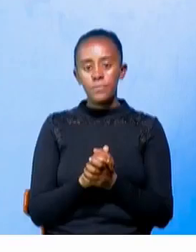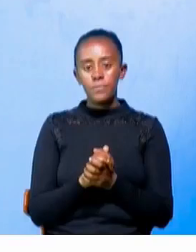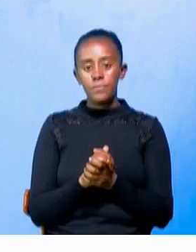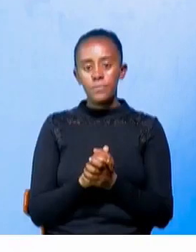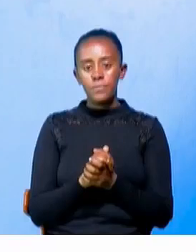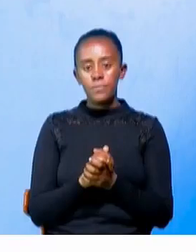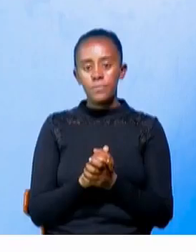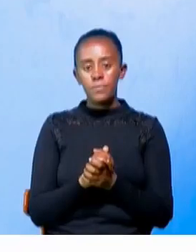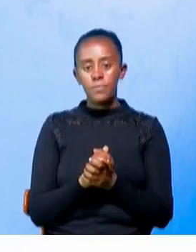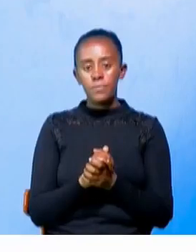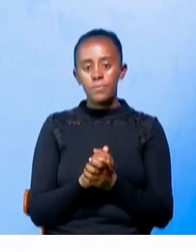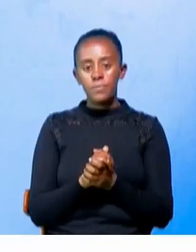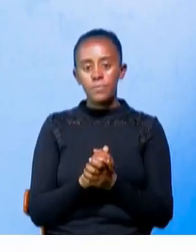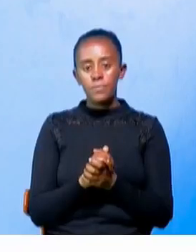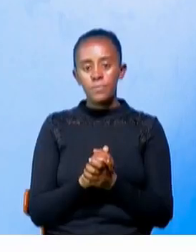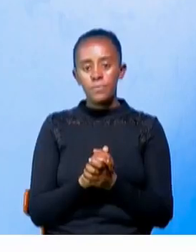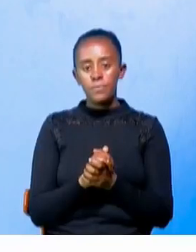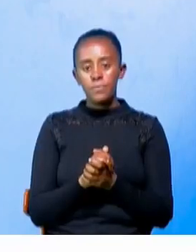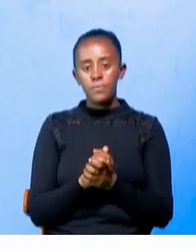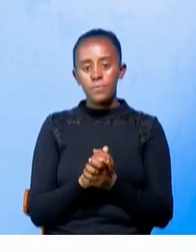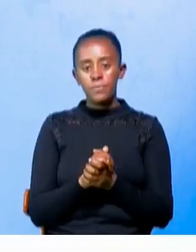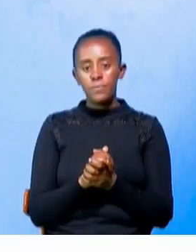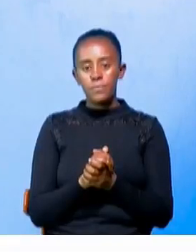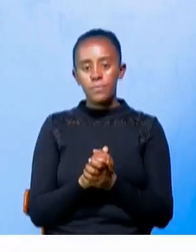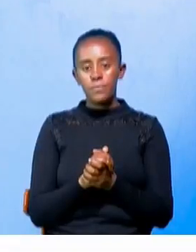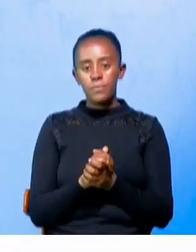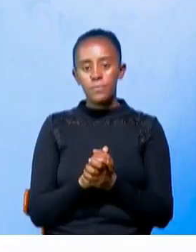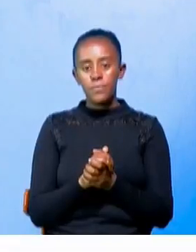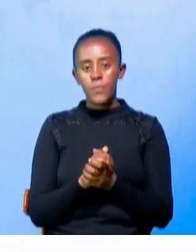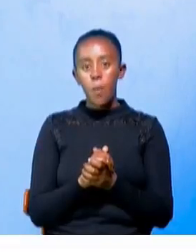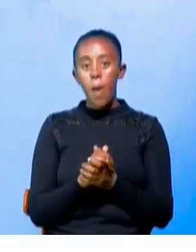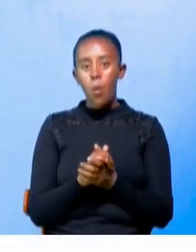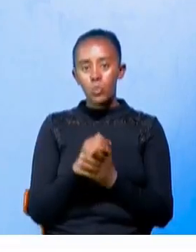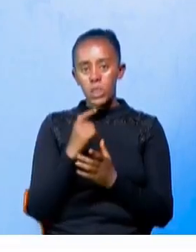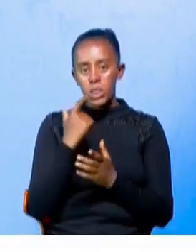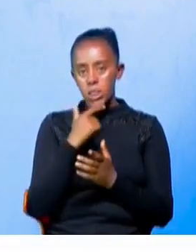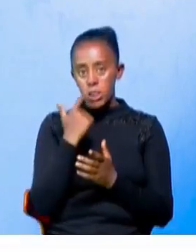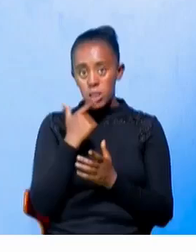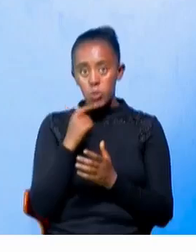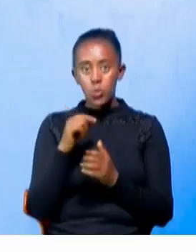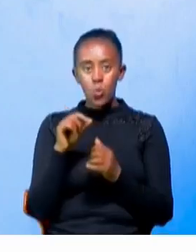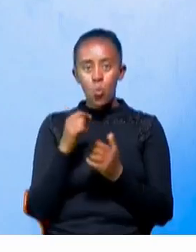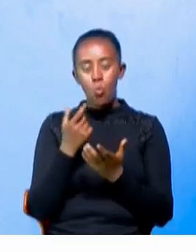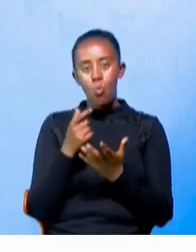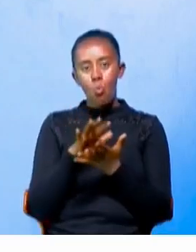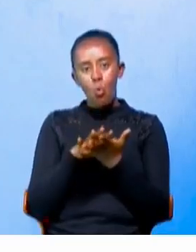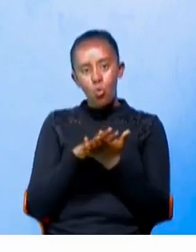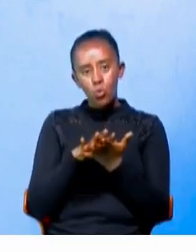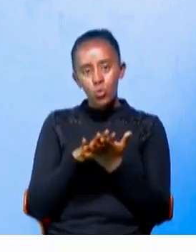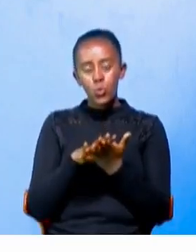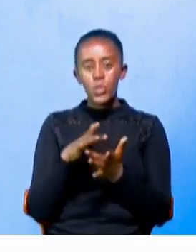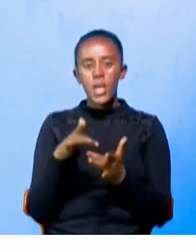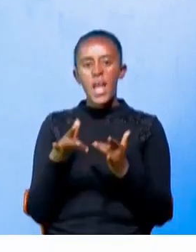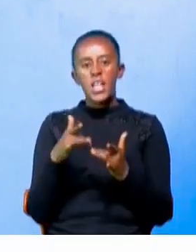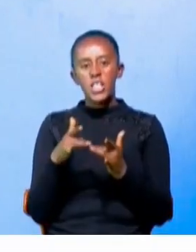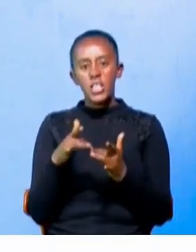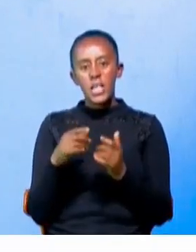wash. A harsh mouth wash, you see, hurts